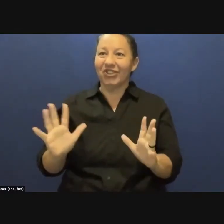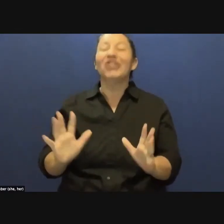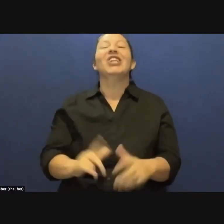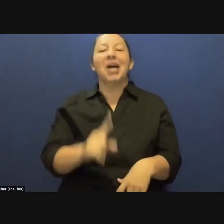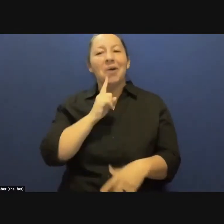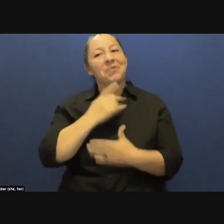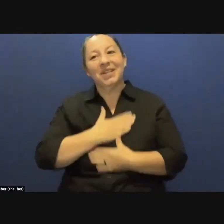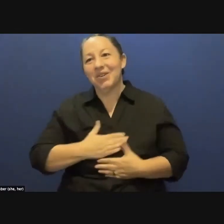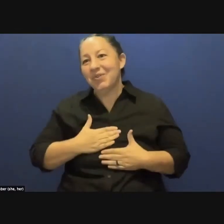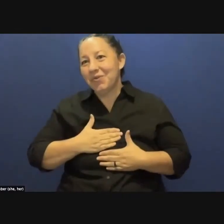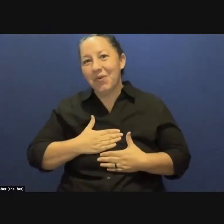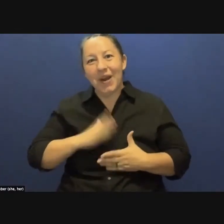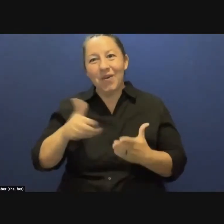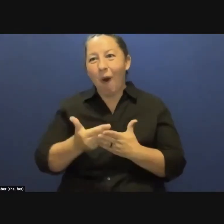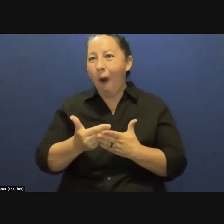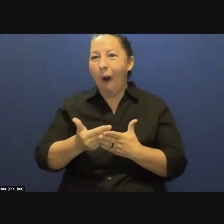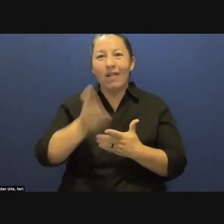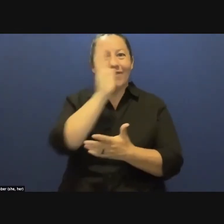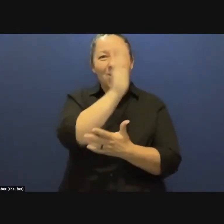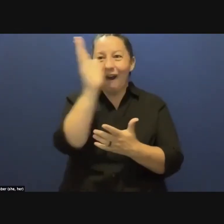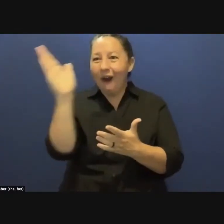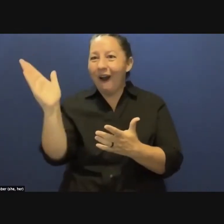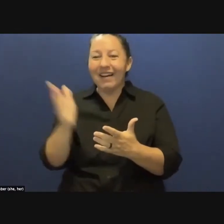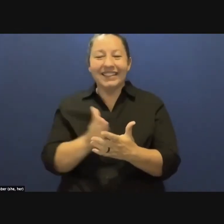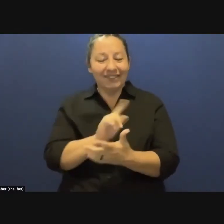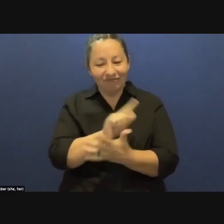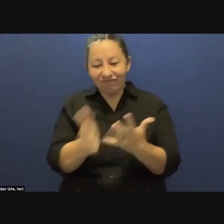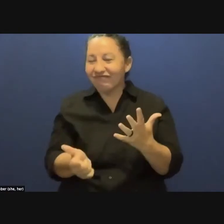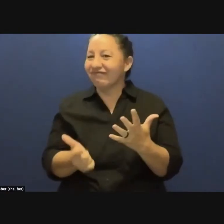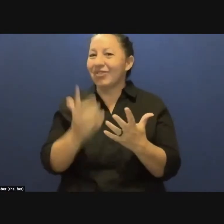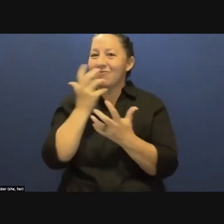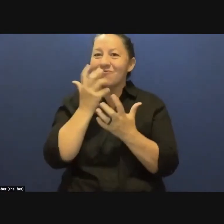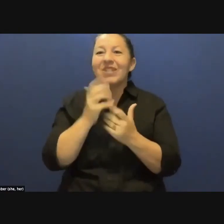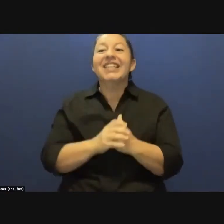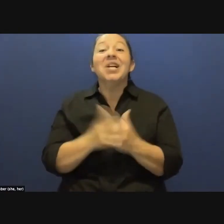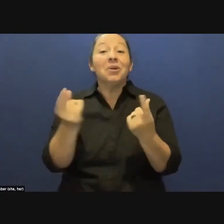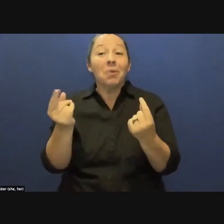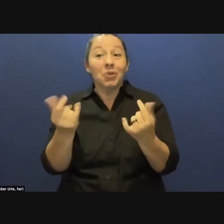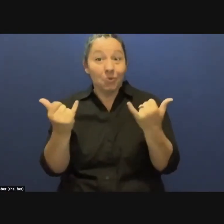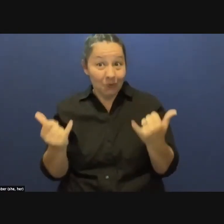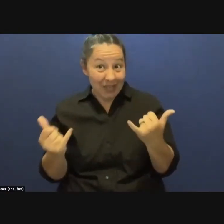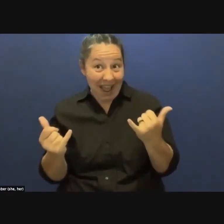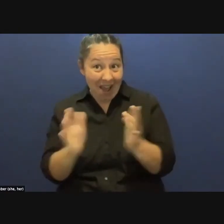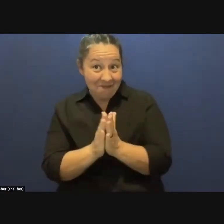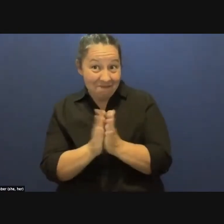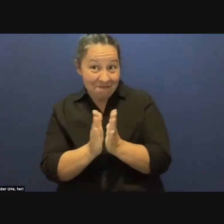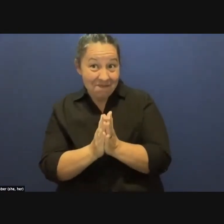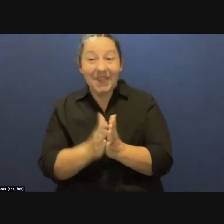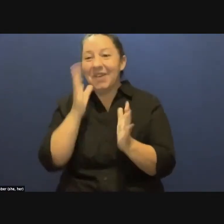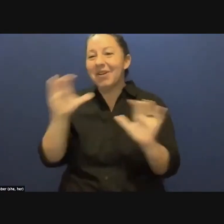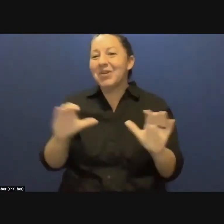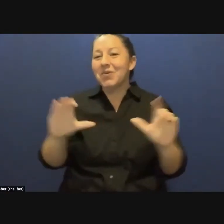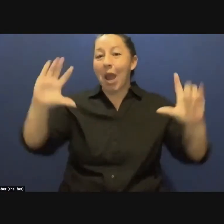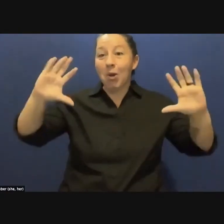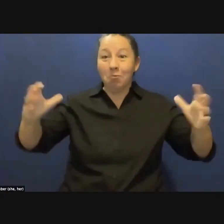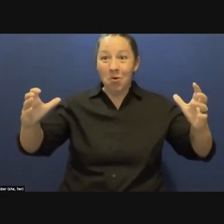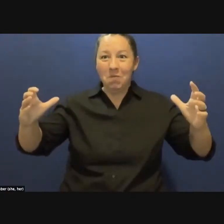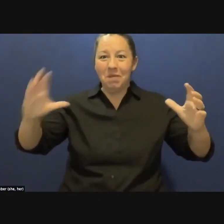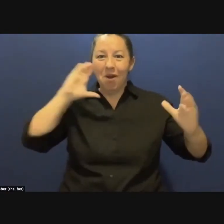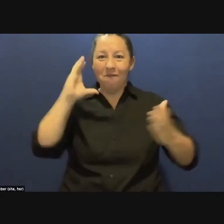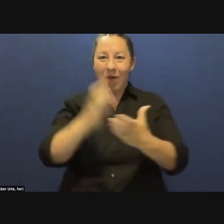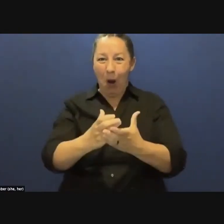enjoyed all these talks again, and so what we're going to do now is do a group photo,